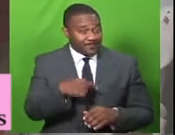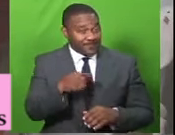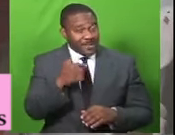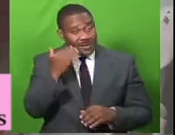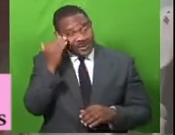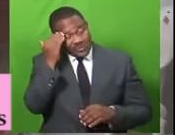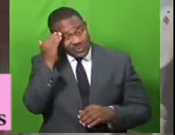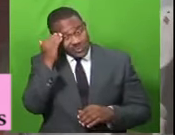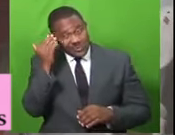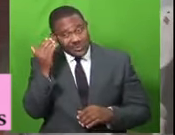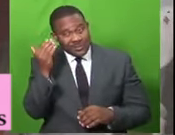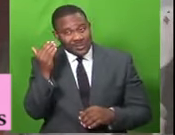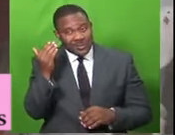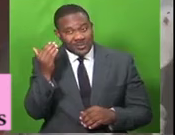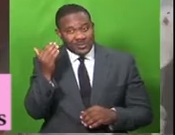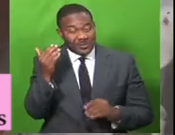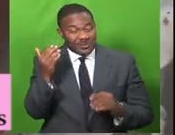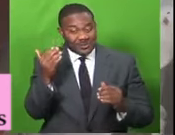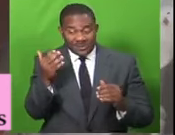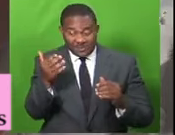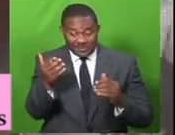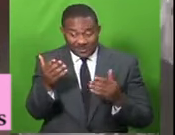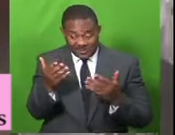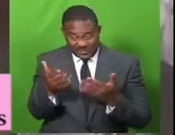seen, nearly thereafter,